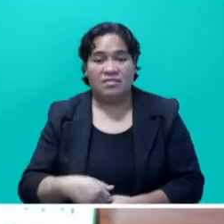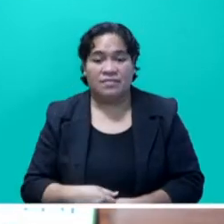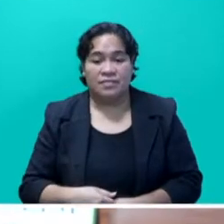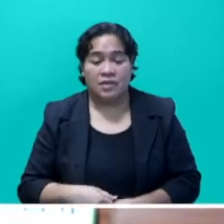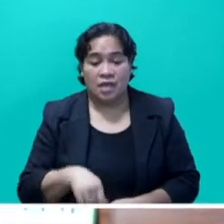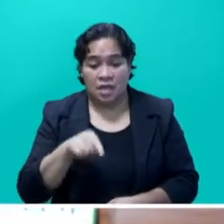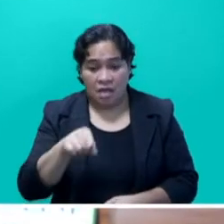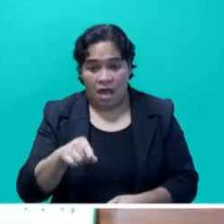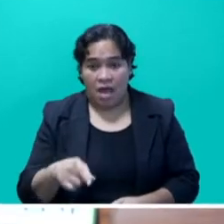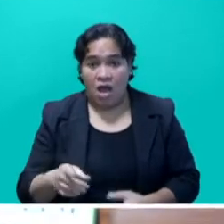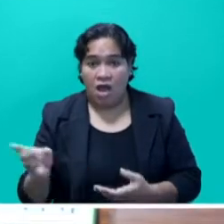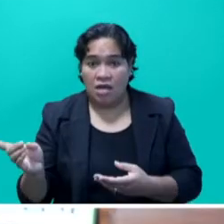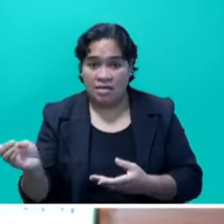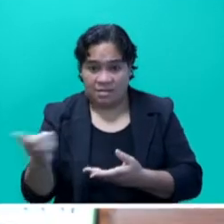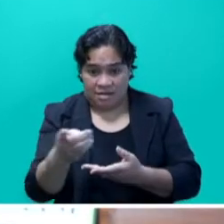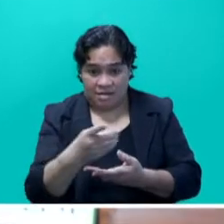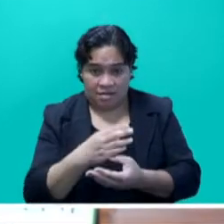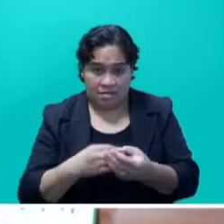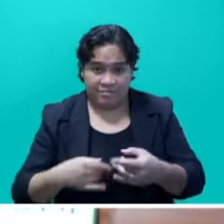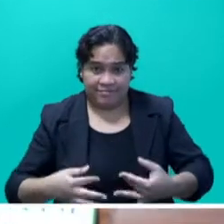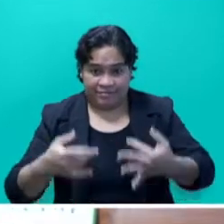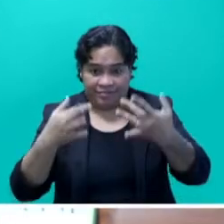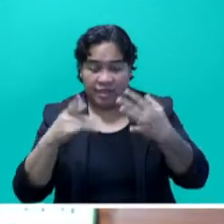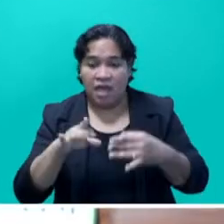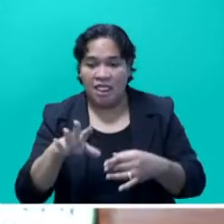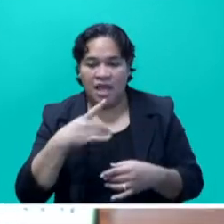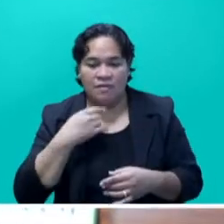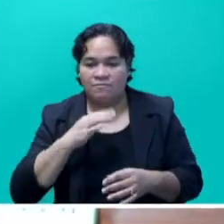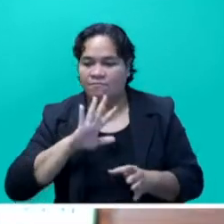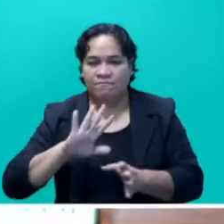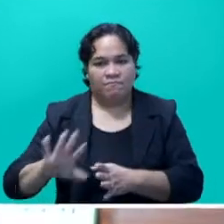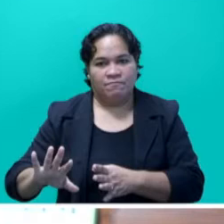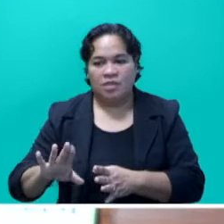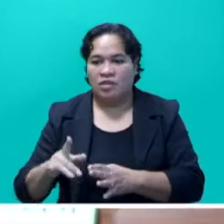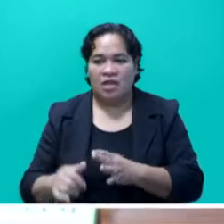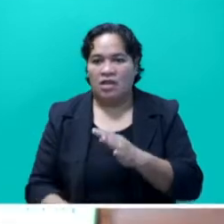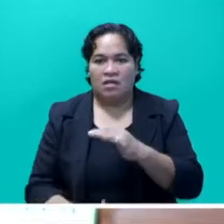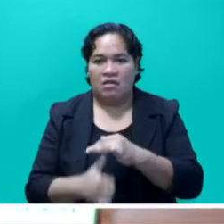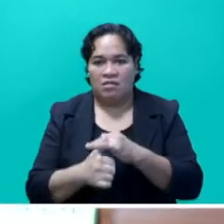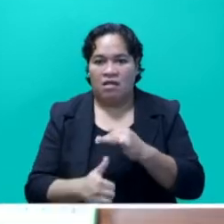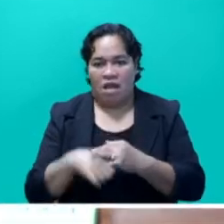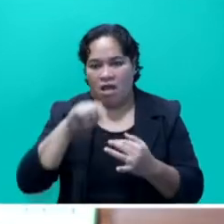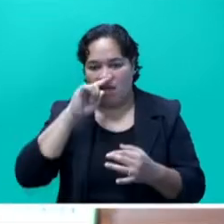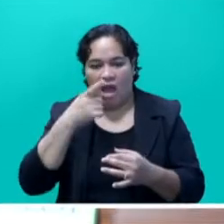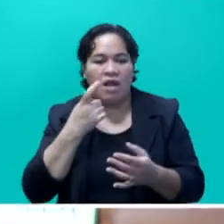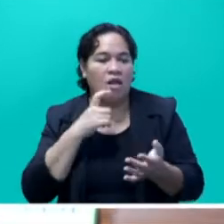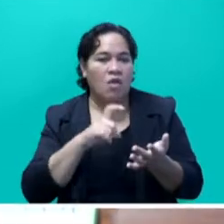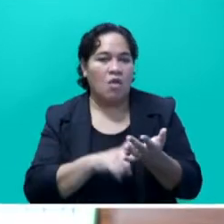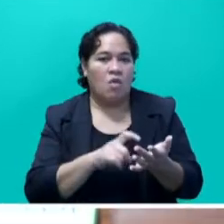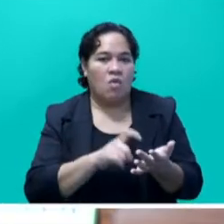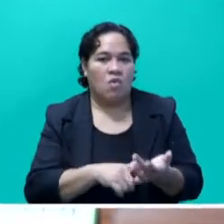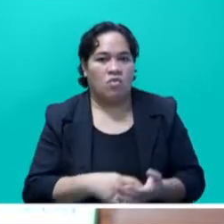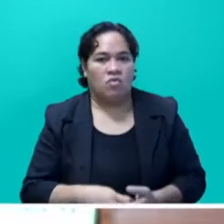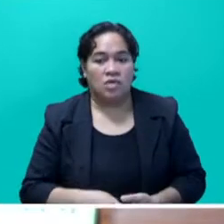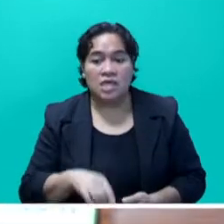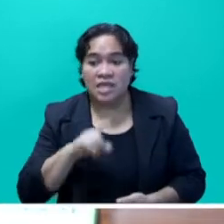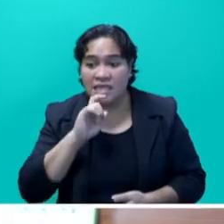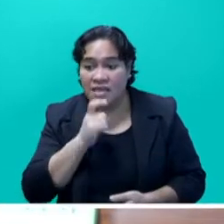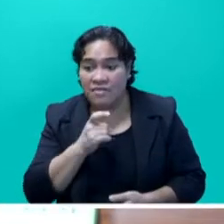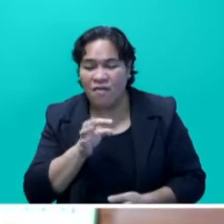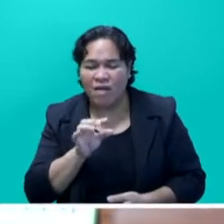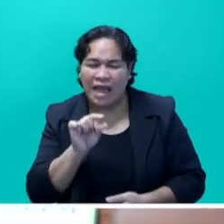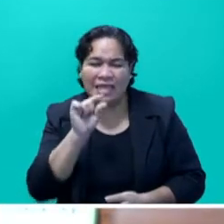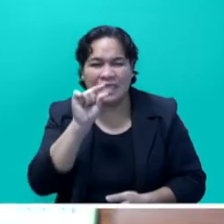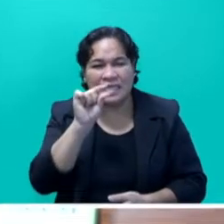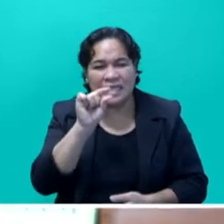fact denied consumers from accessing loan if for little